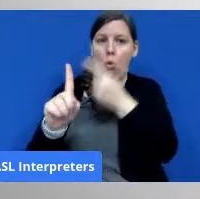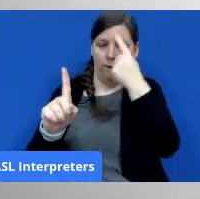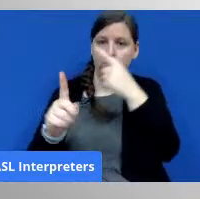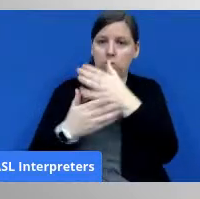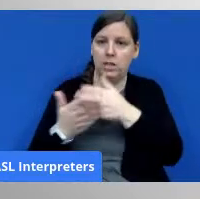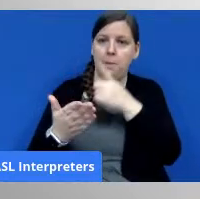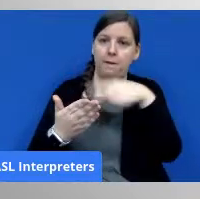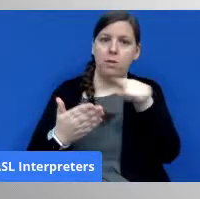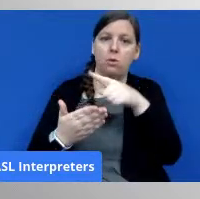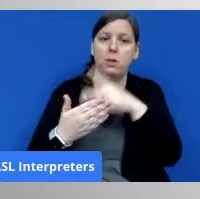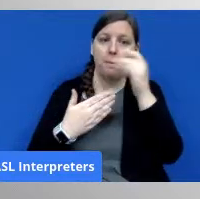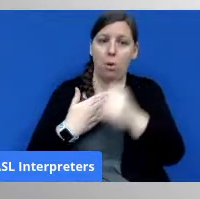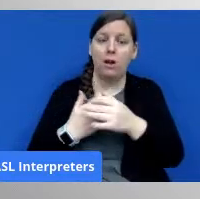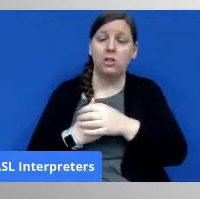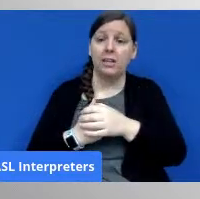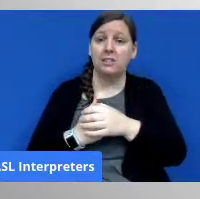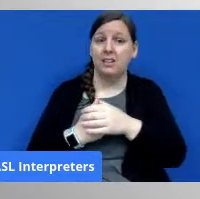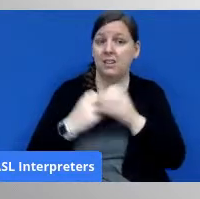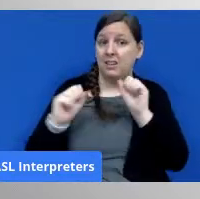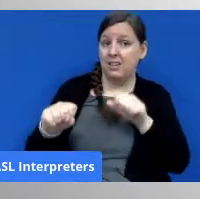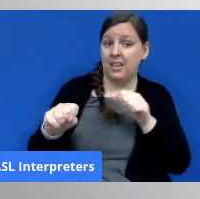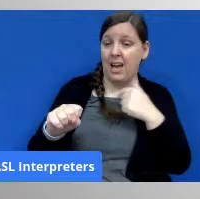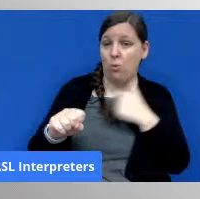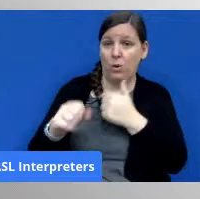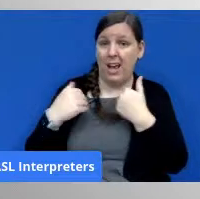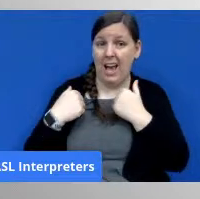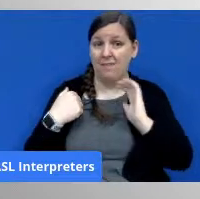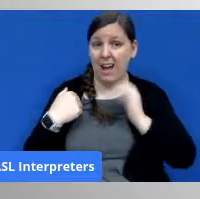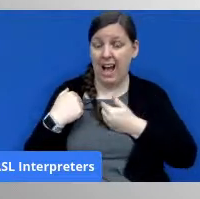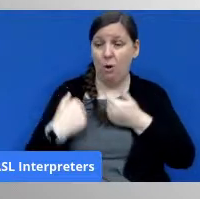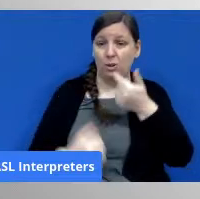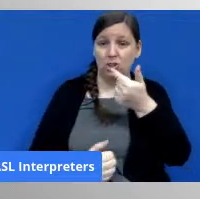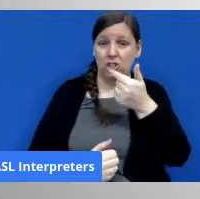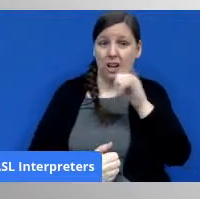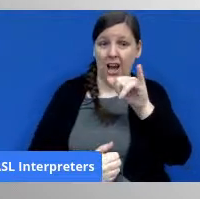and Kelly, maybe can we have our GIS